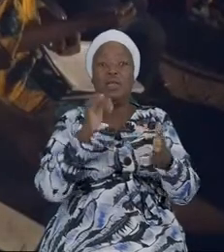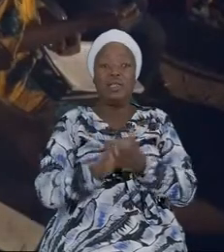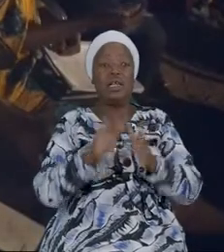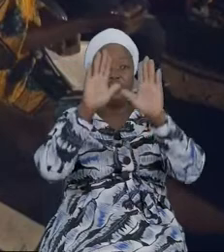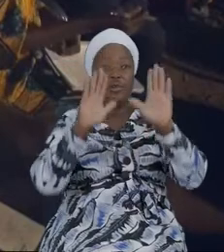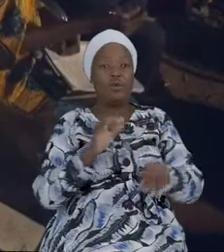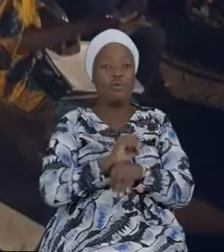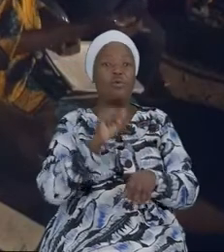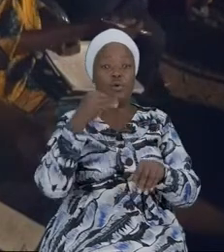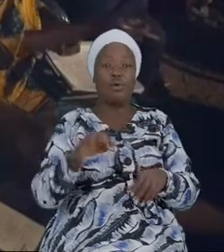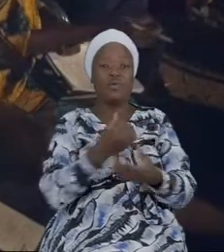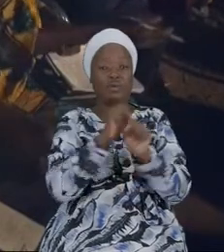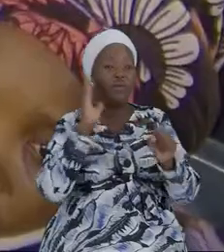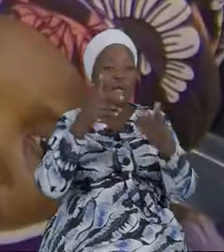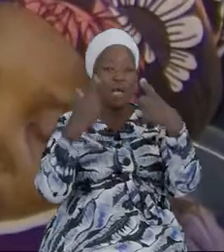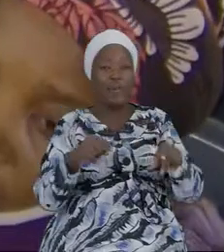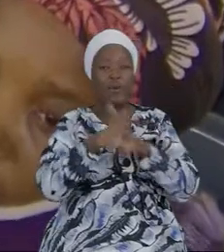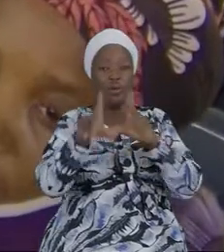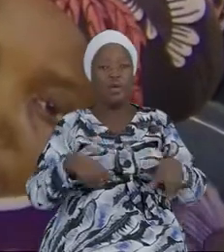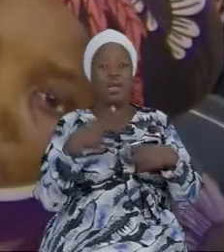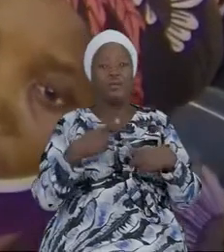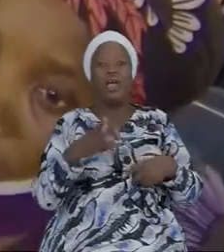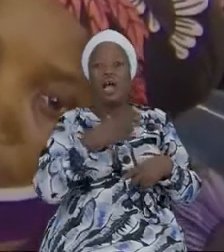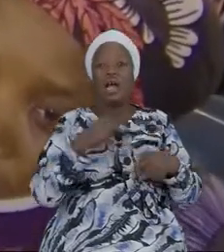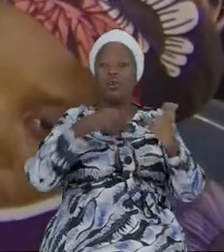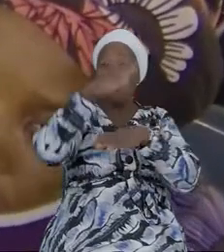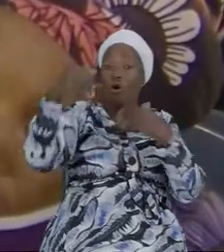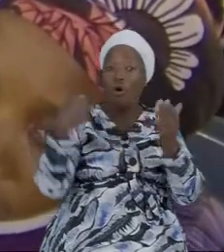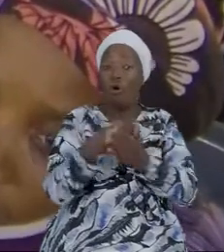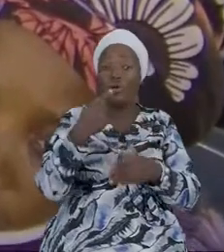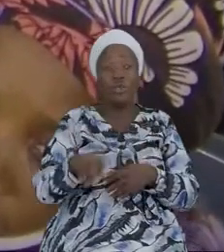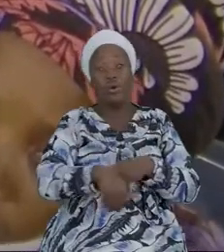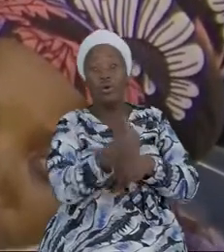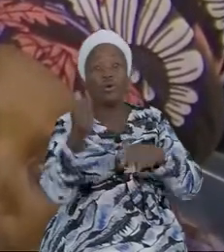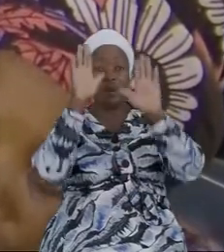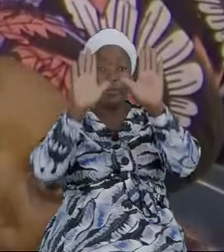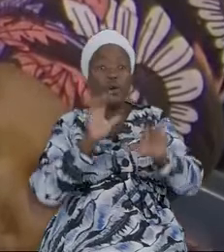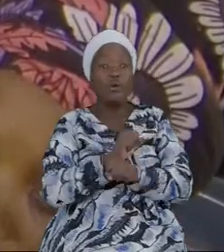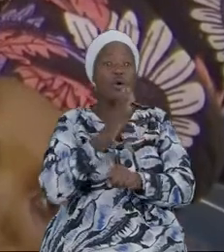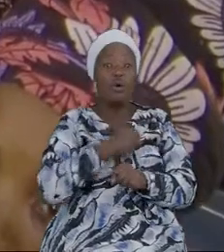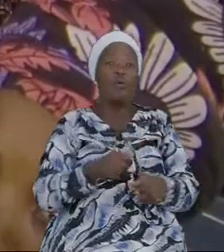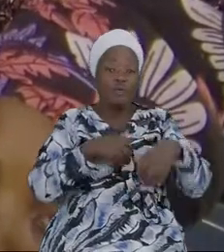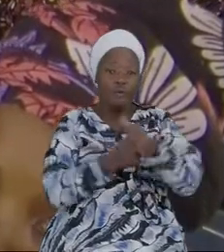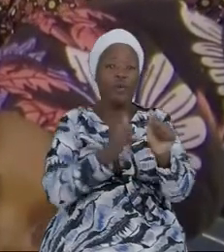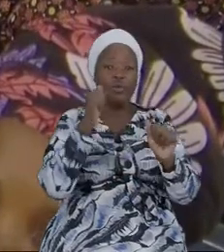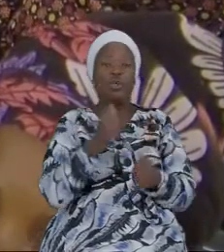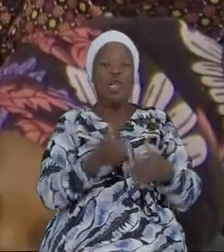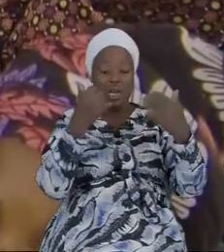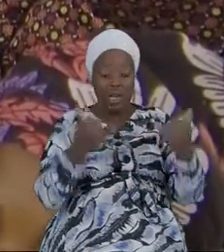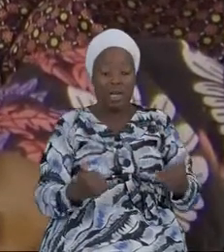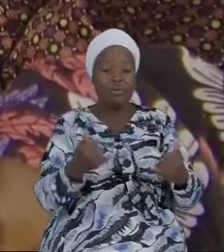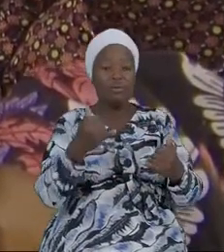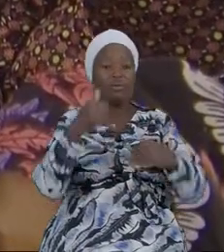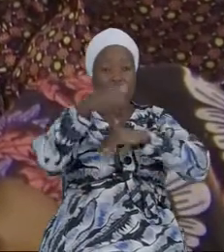of salvation will happen in your life. And all the other miracles will follow. Even